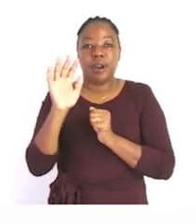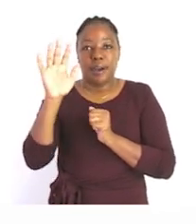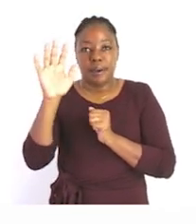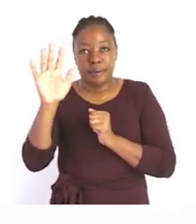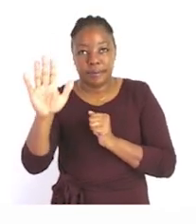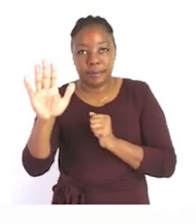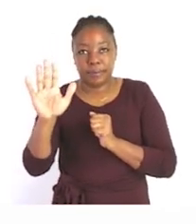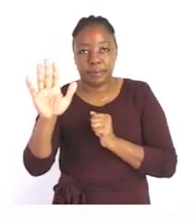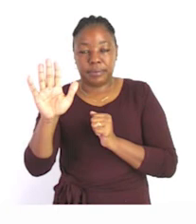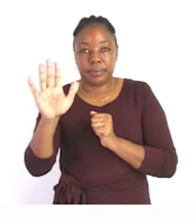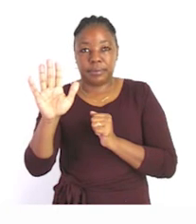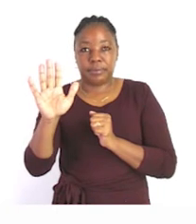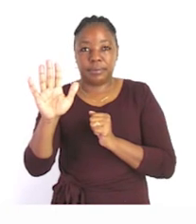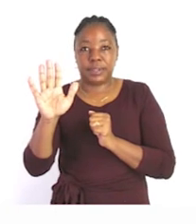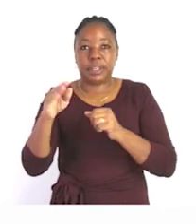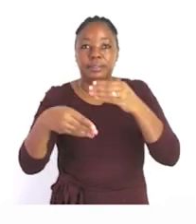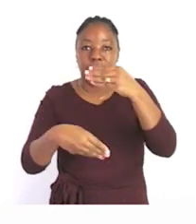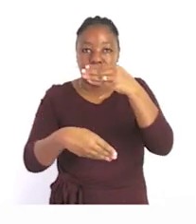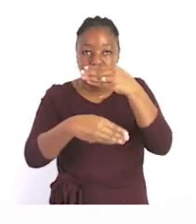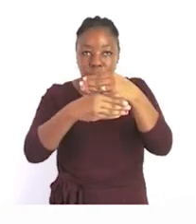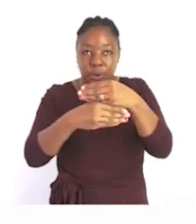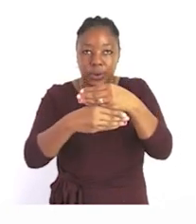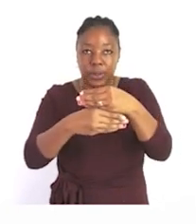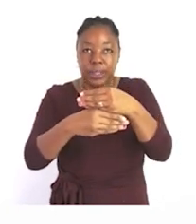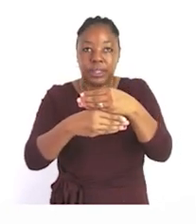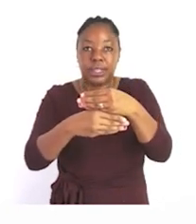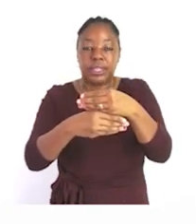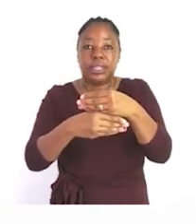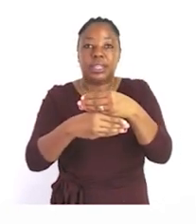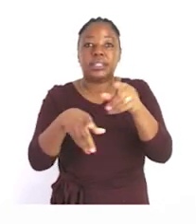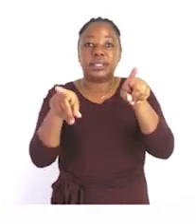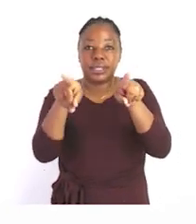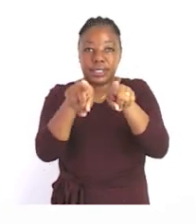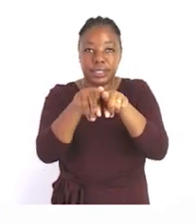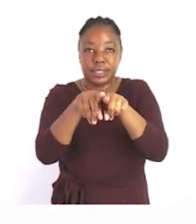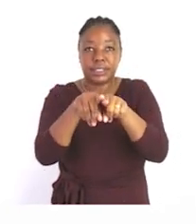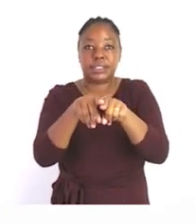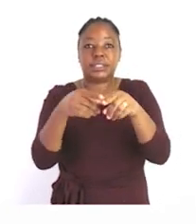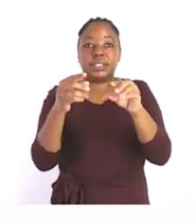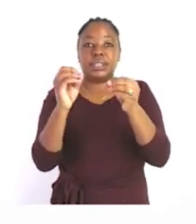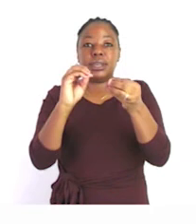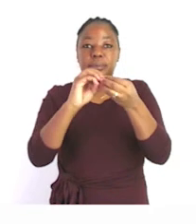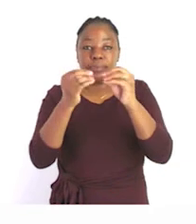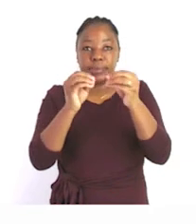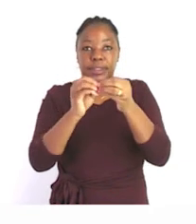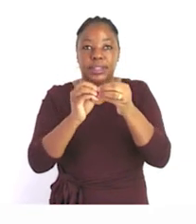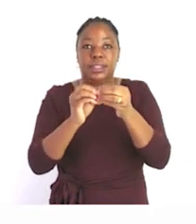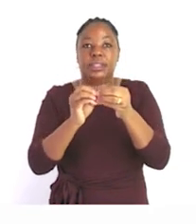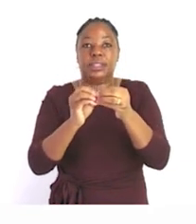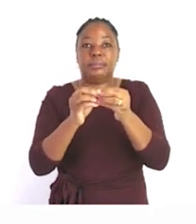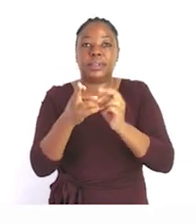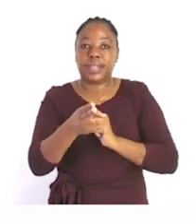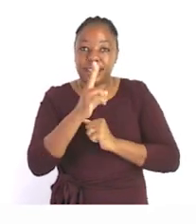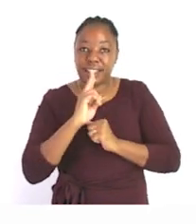and we try to double it, we should be able to get the same answer, which is 10.